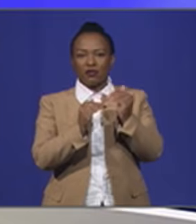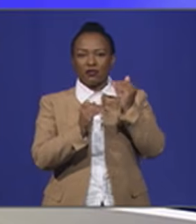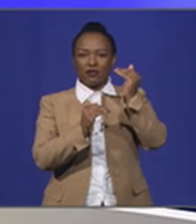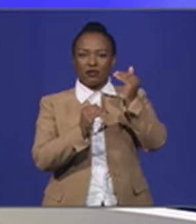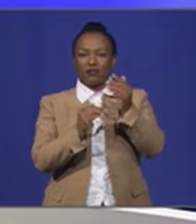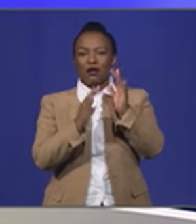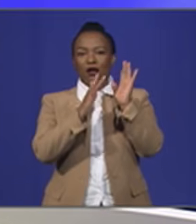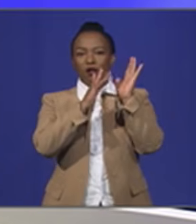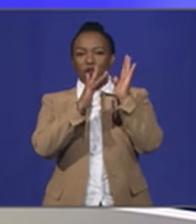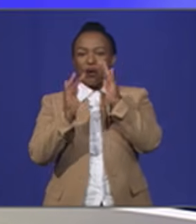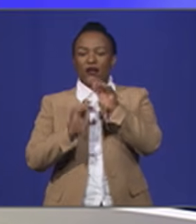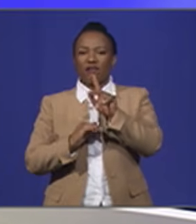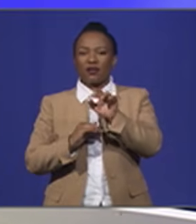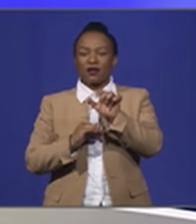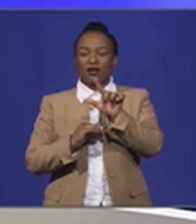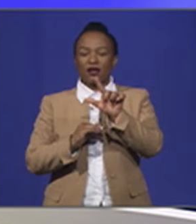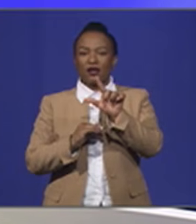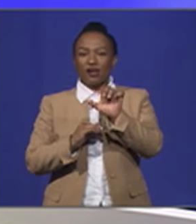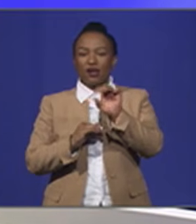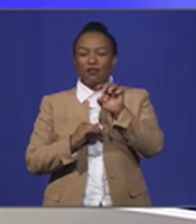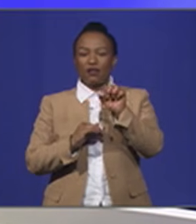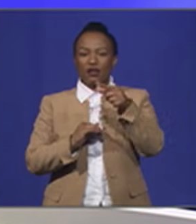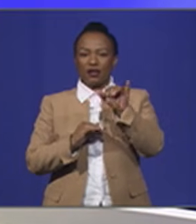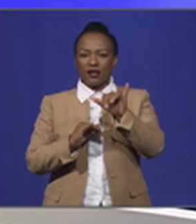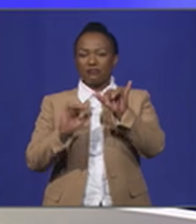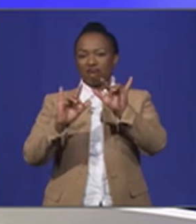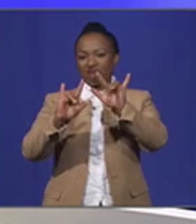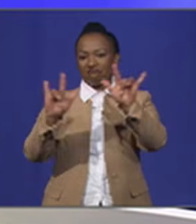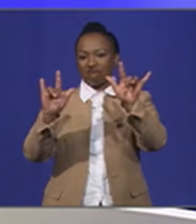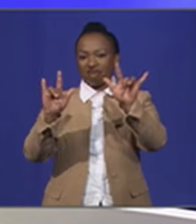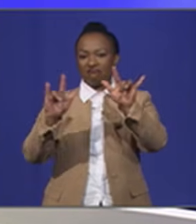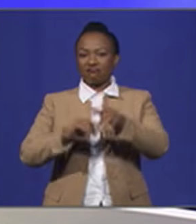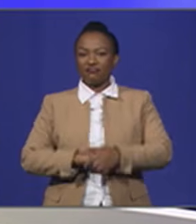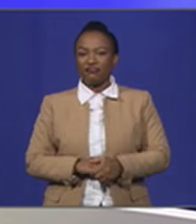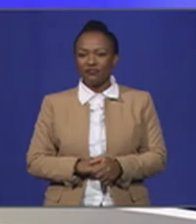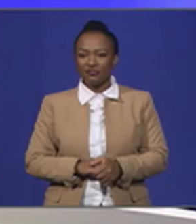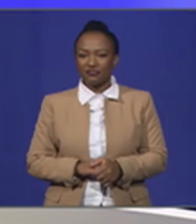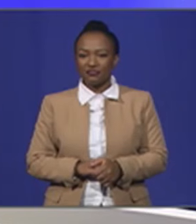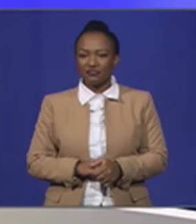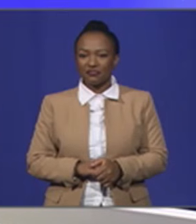ka maemo a bosa go fitla re kopana gape mo nakong e tlang sala sentle